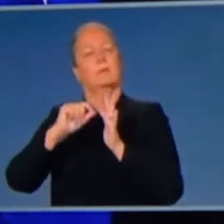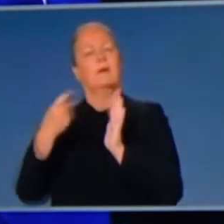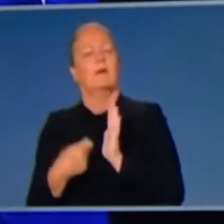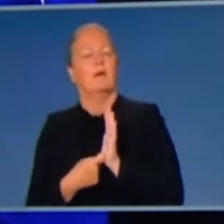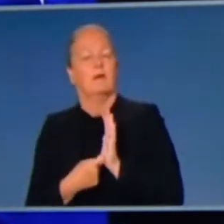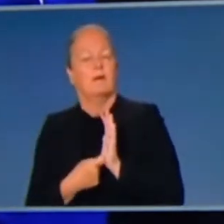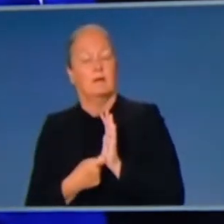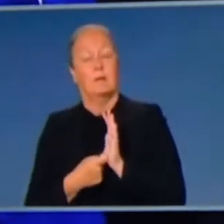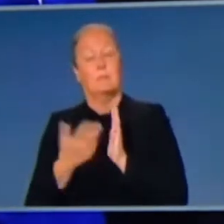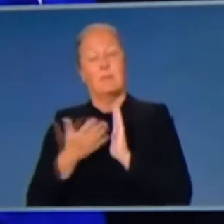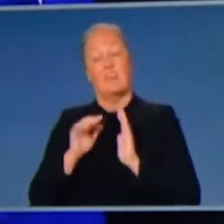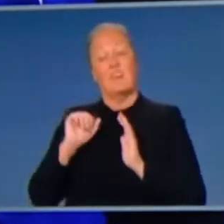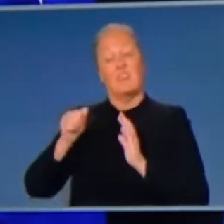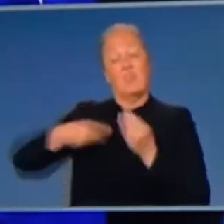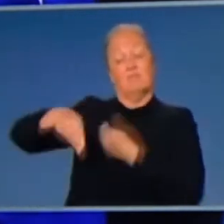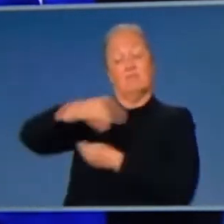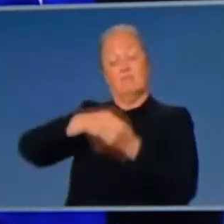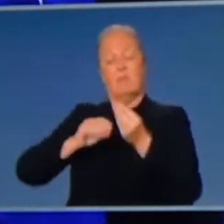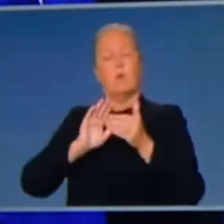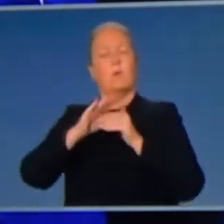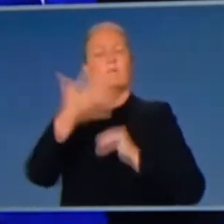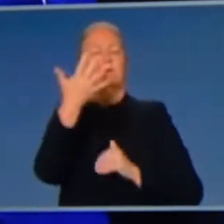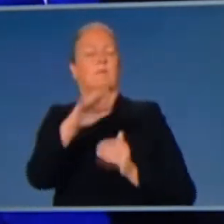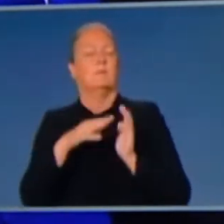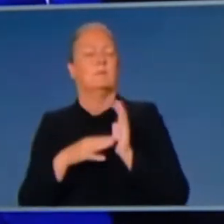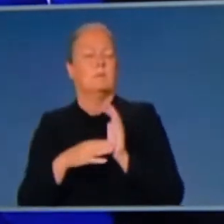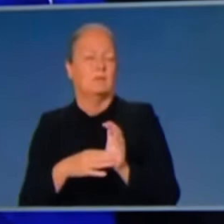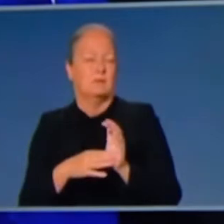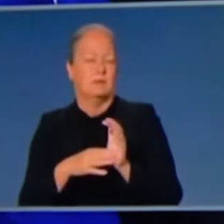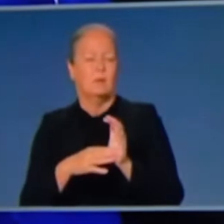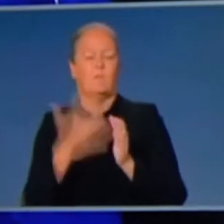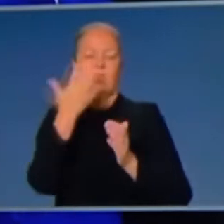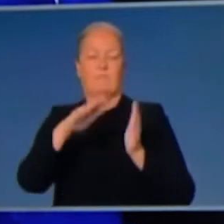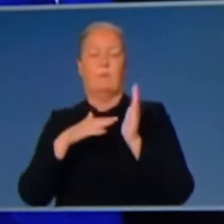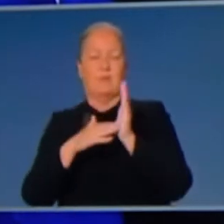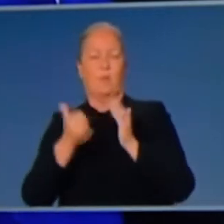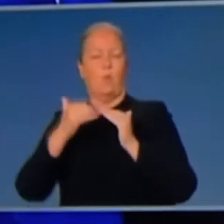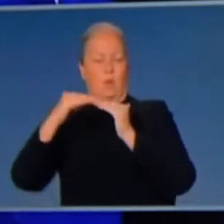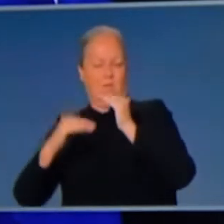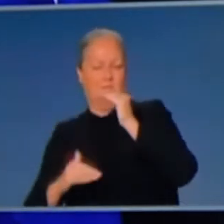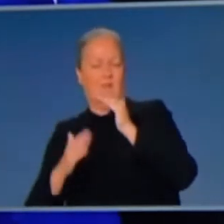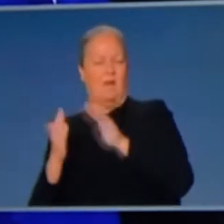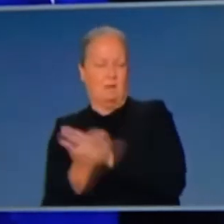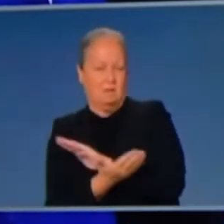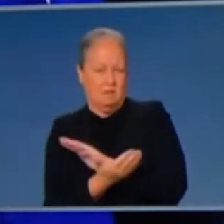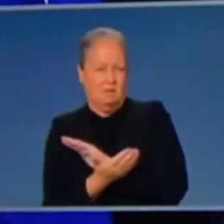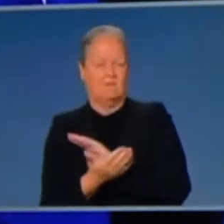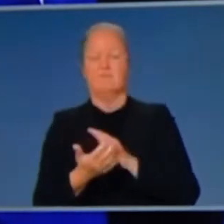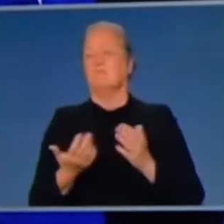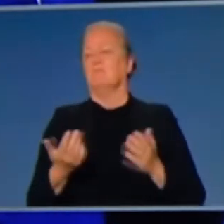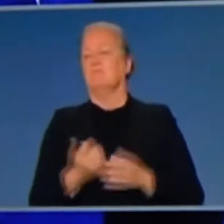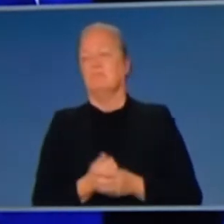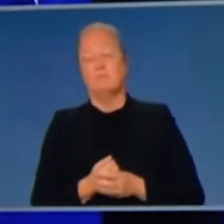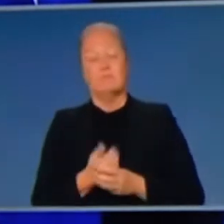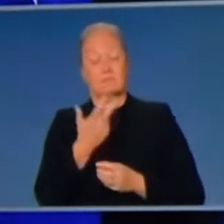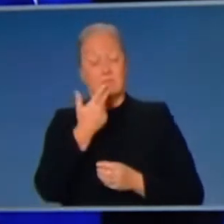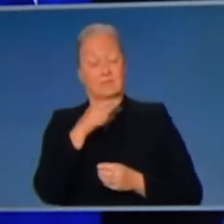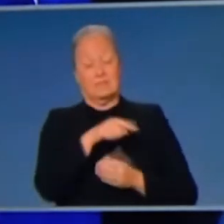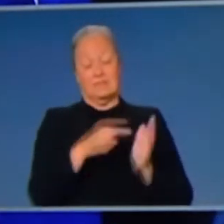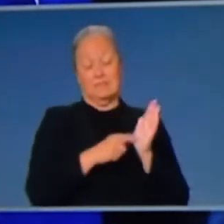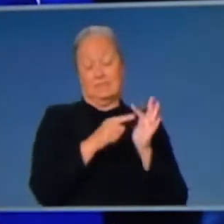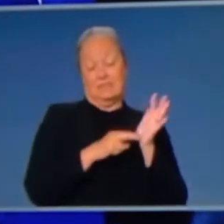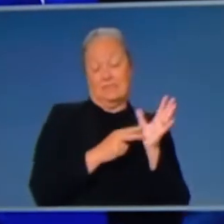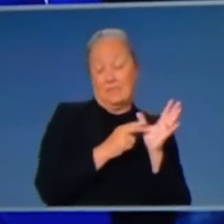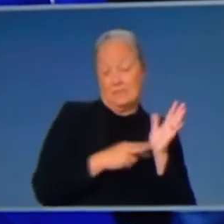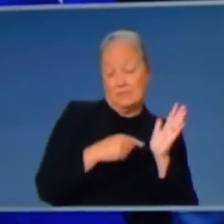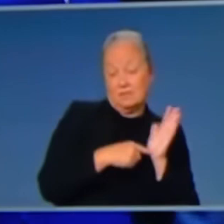or less. So the code is designed to support those small and medium-sized enterprises, be they a tenant or indeed a